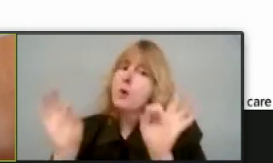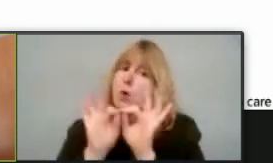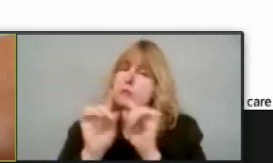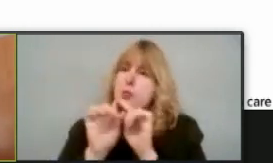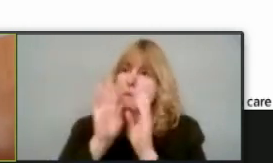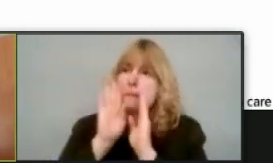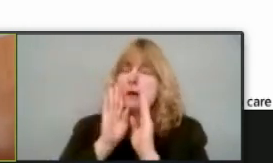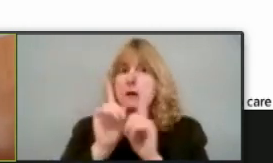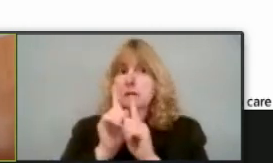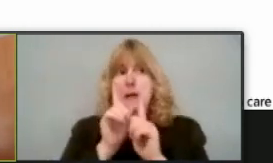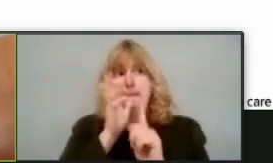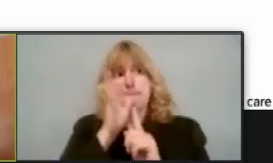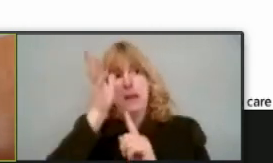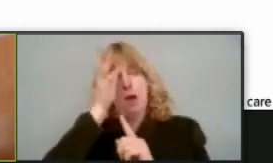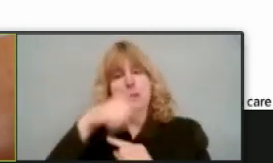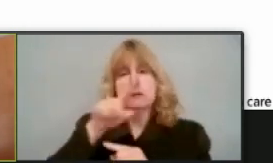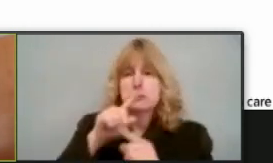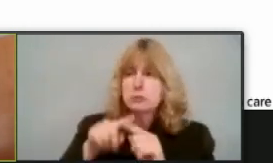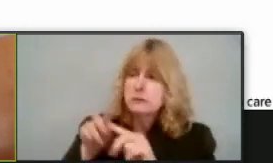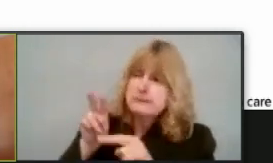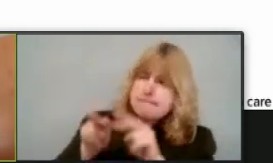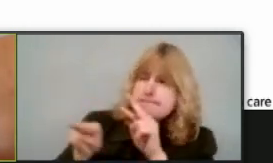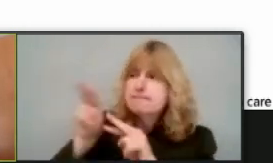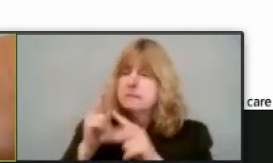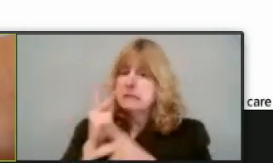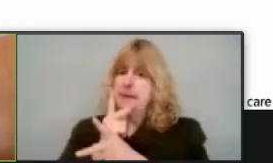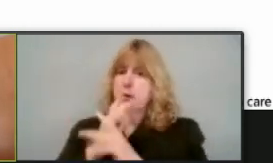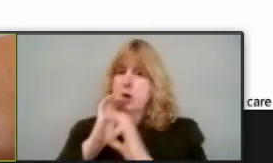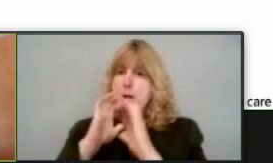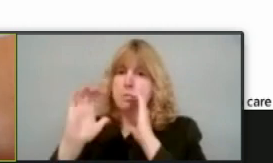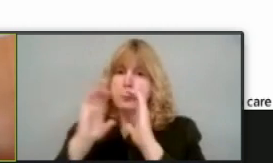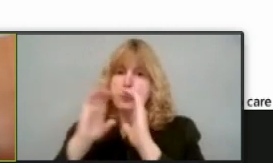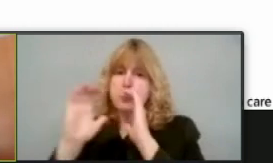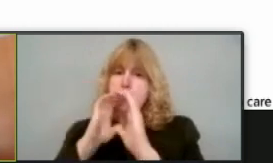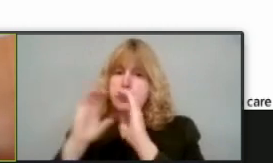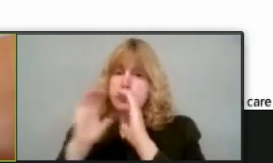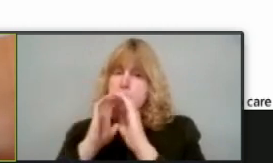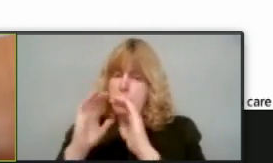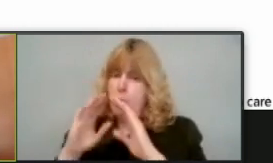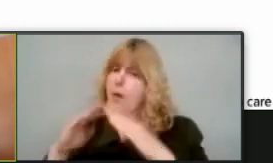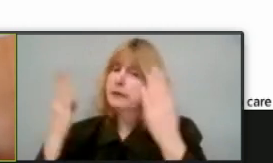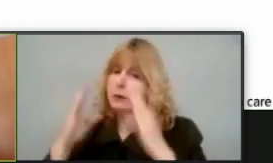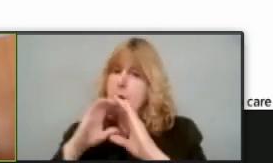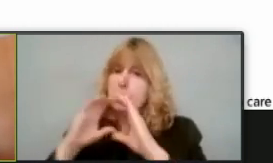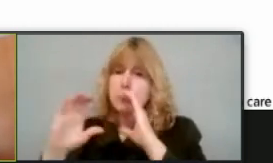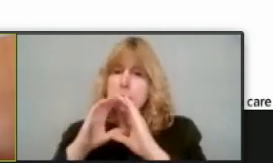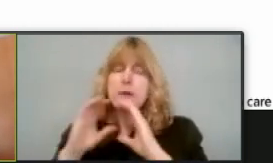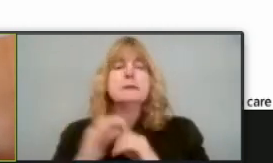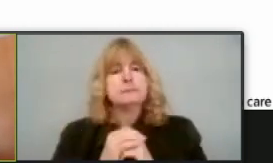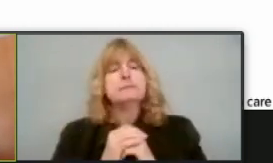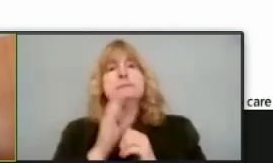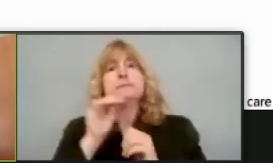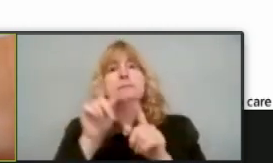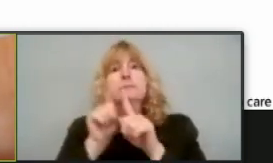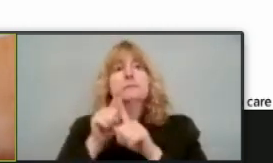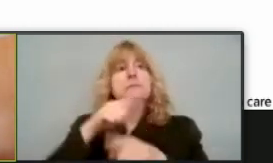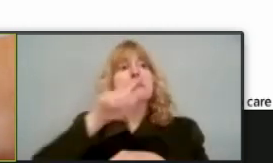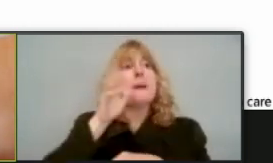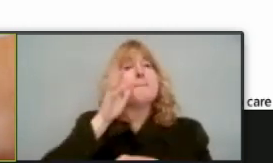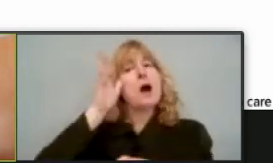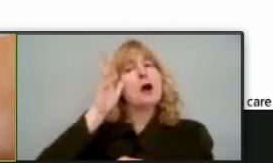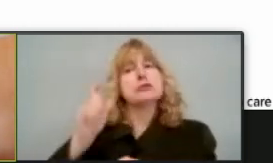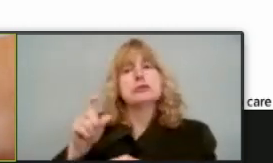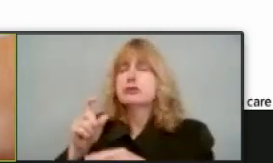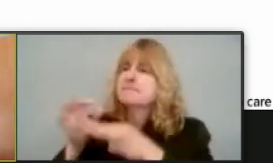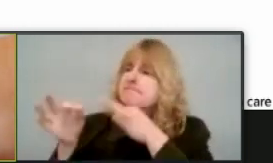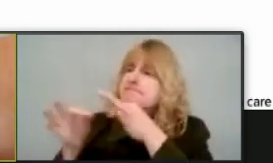as parents and keep those lines of communication open. The other thing we really want to do as parents is to talk to our kids about what a healthy relationship